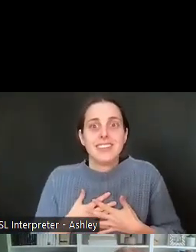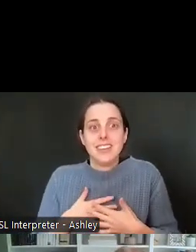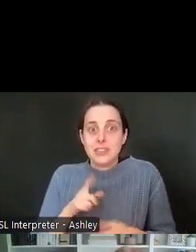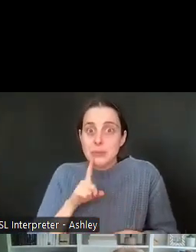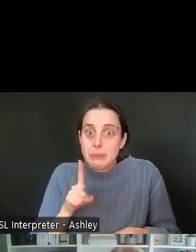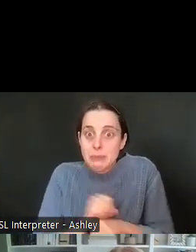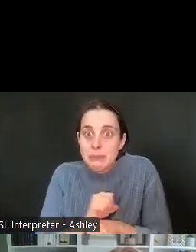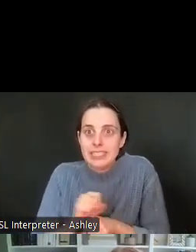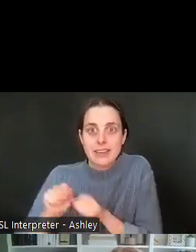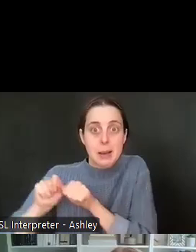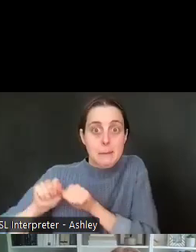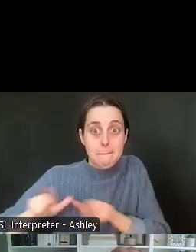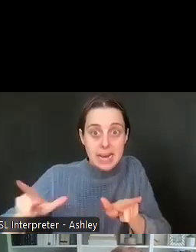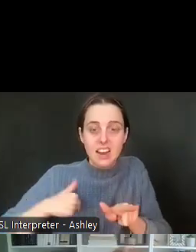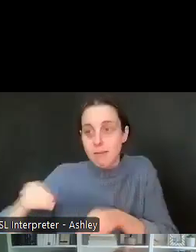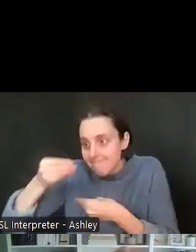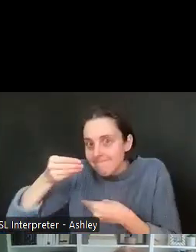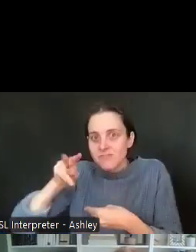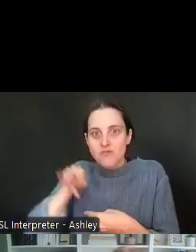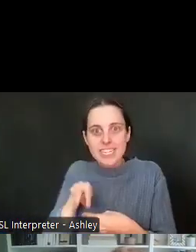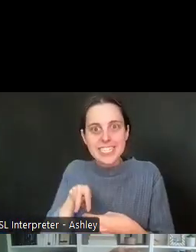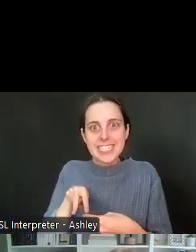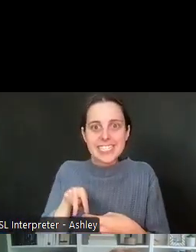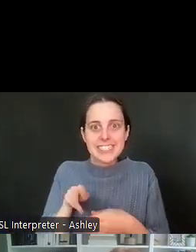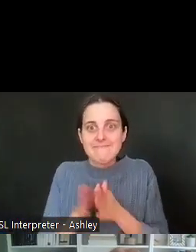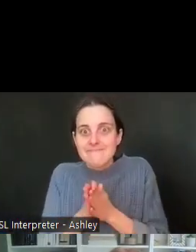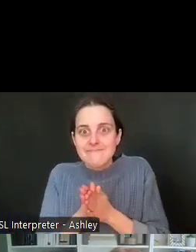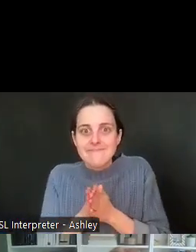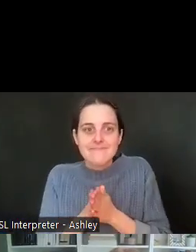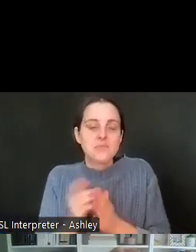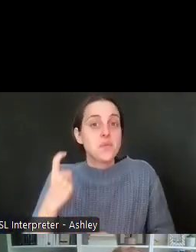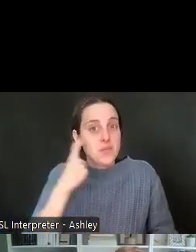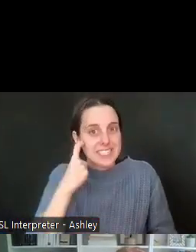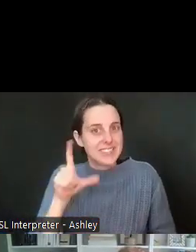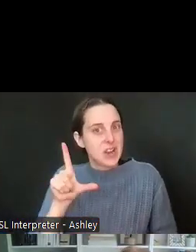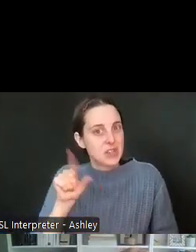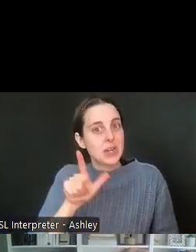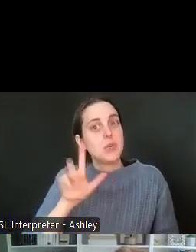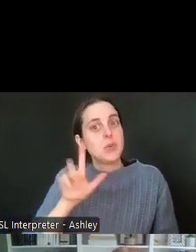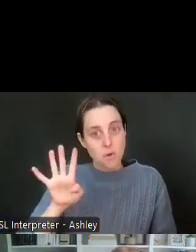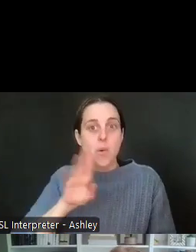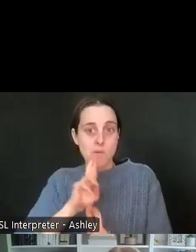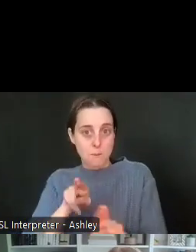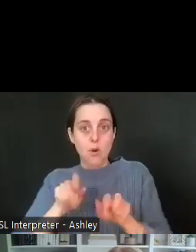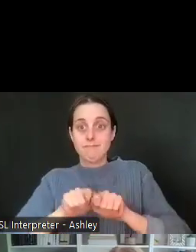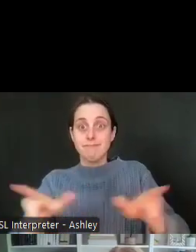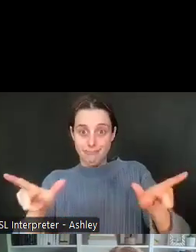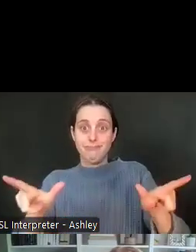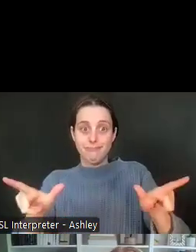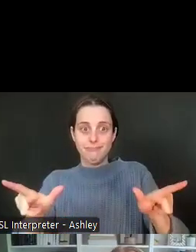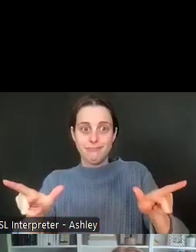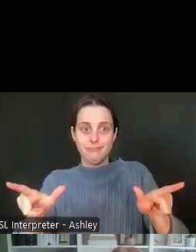it cover to cover. And it just came out recently. The 2024 report came out that includes data all through